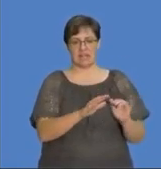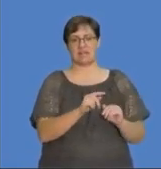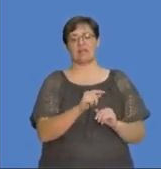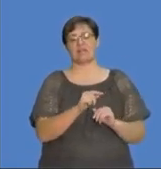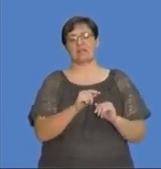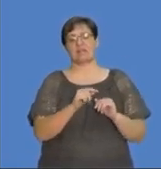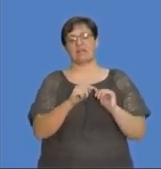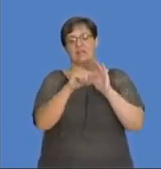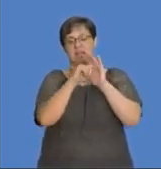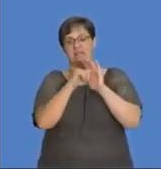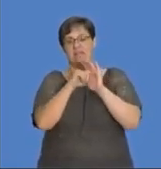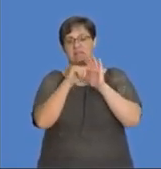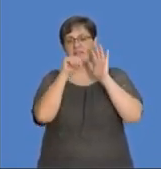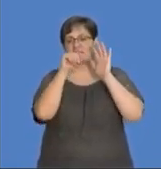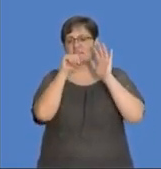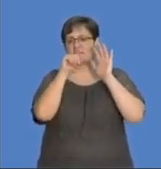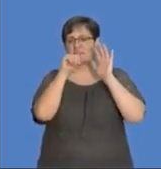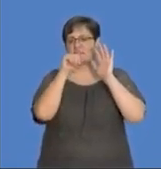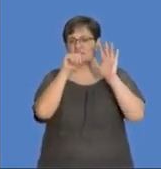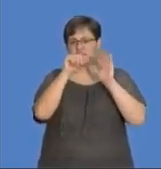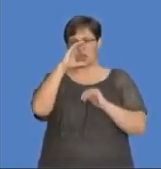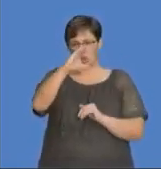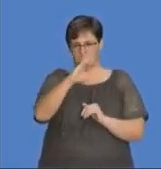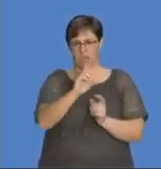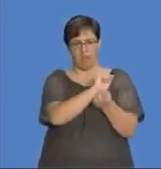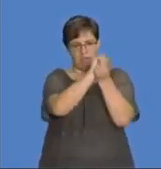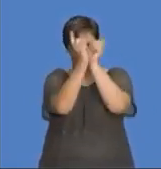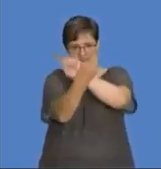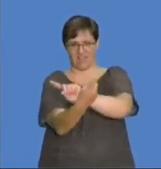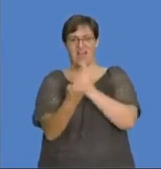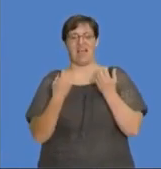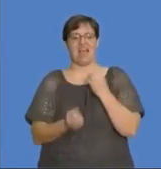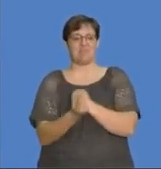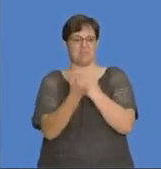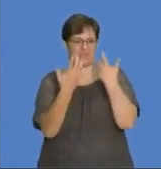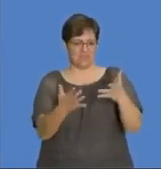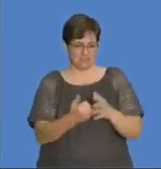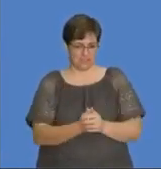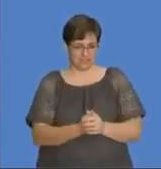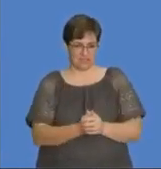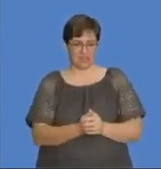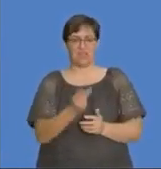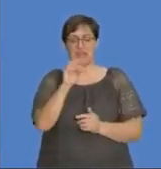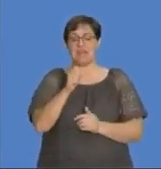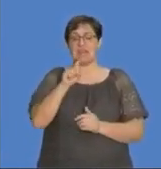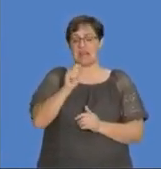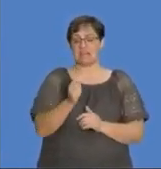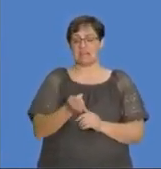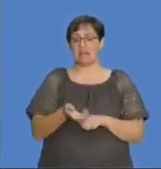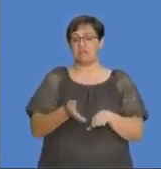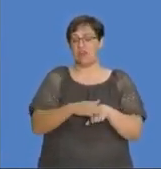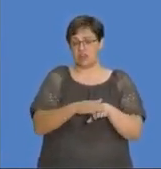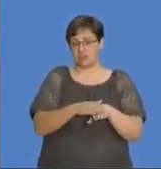exponent -6 coulomb, okay? We've already carried out the conversion there, all right? So if we talk about the net